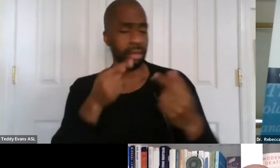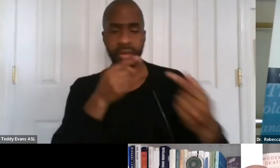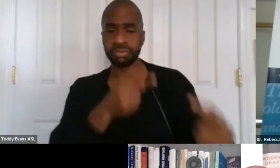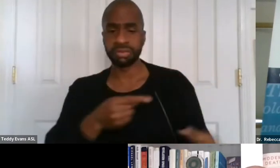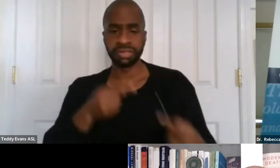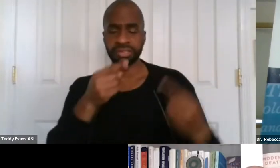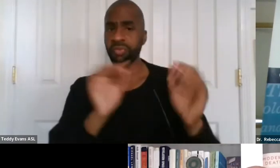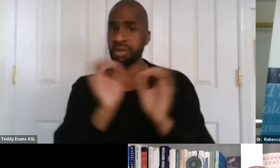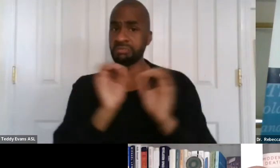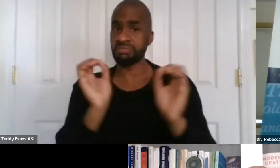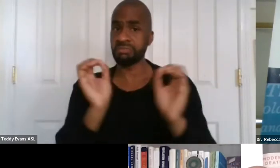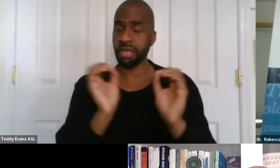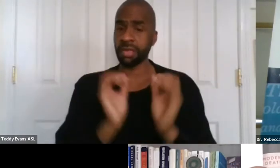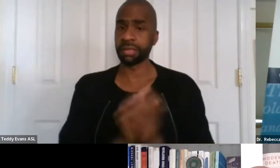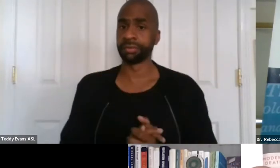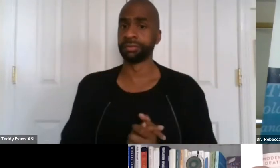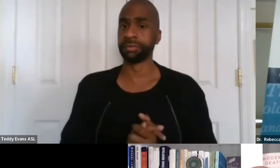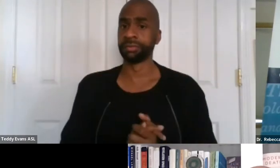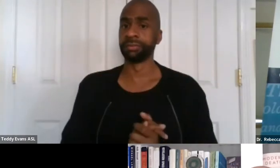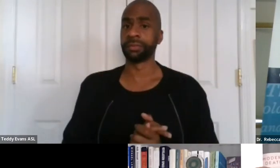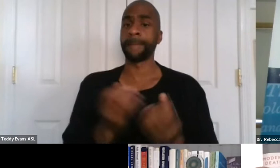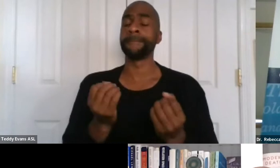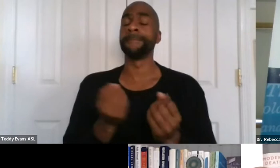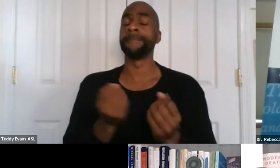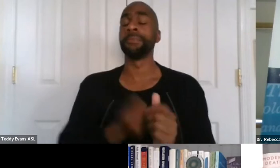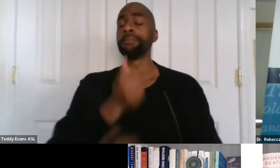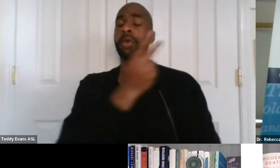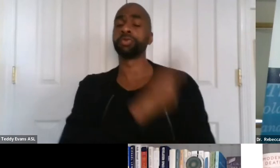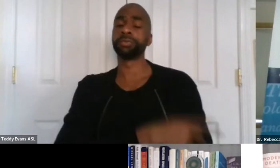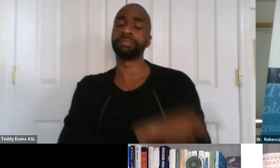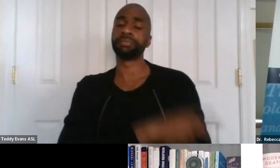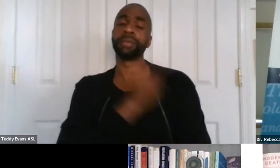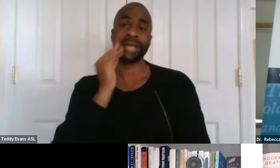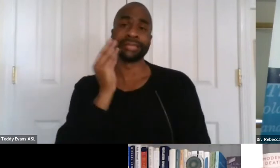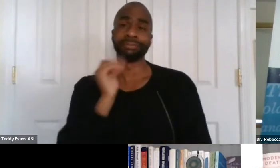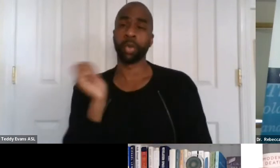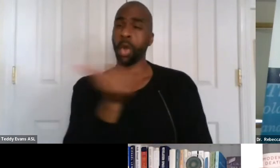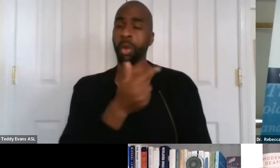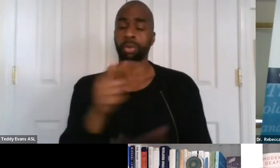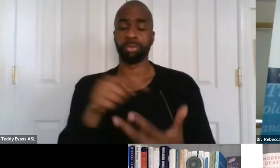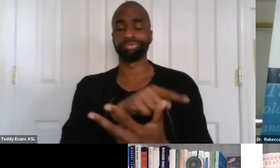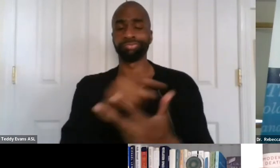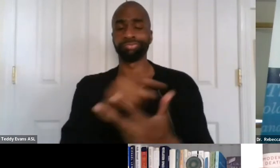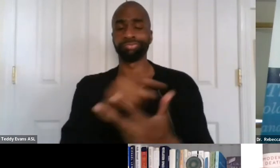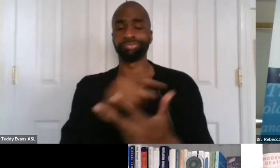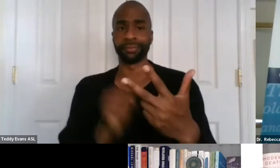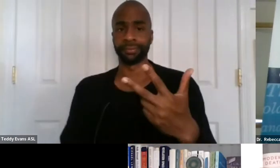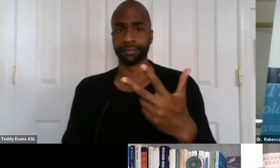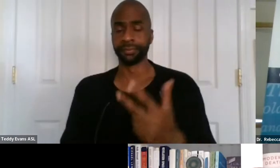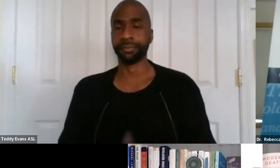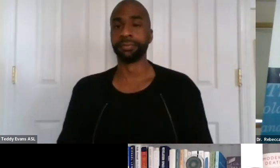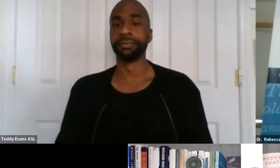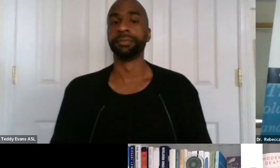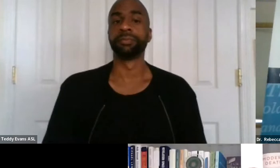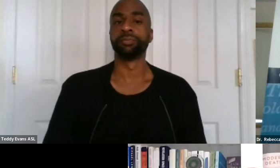we experience something like this, we're experiencing all of those three things combined. So what